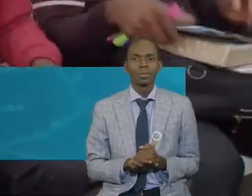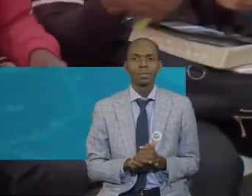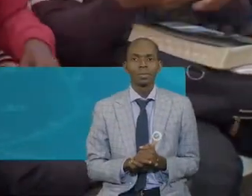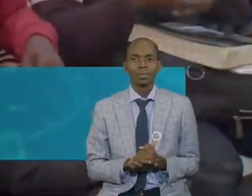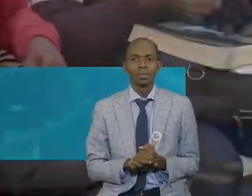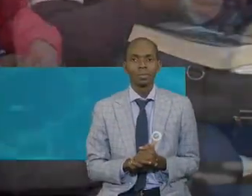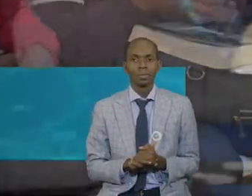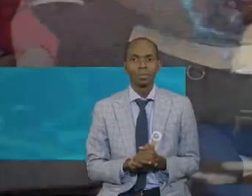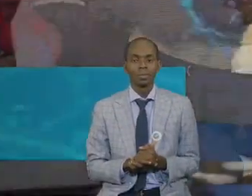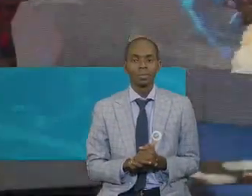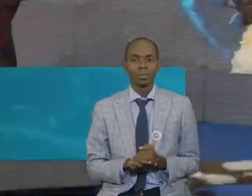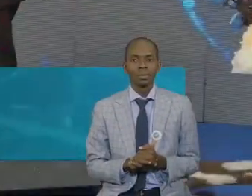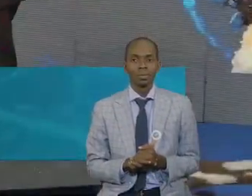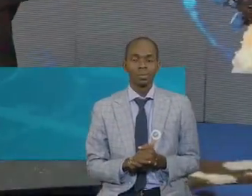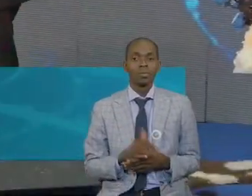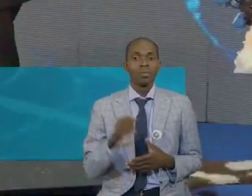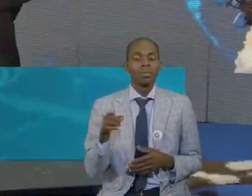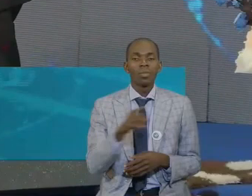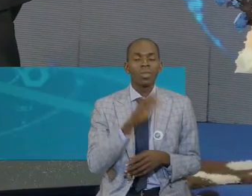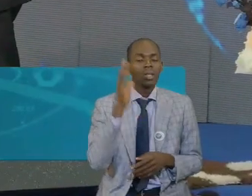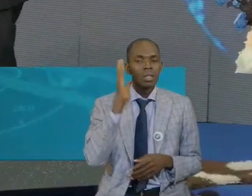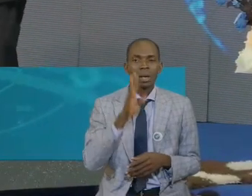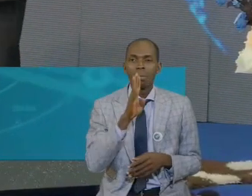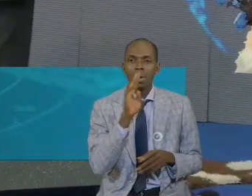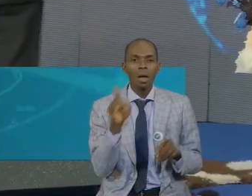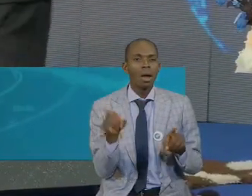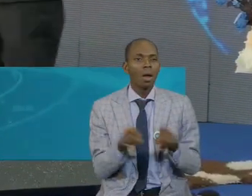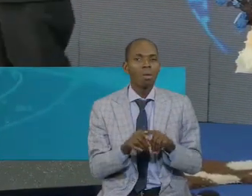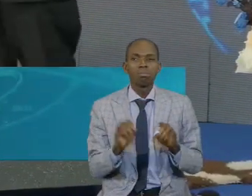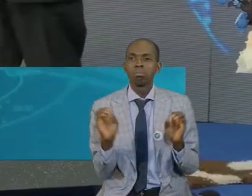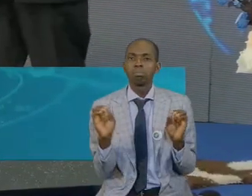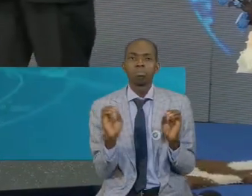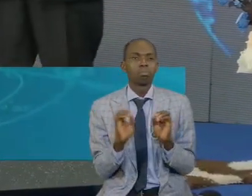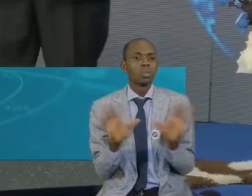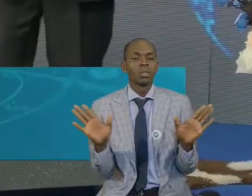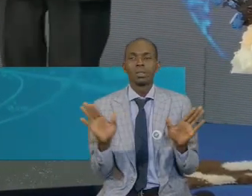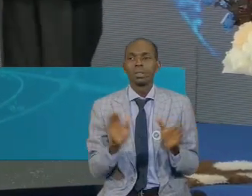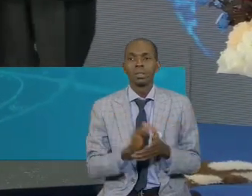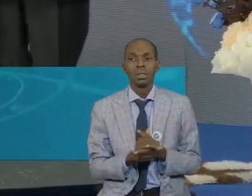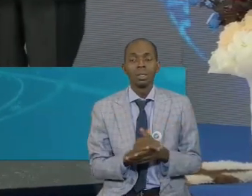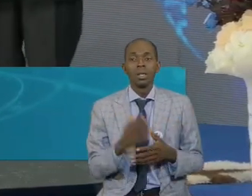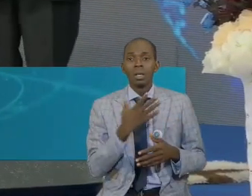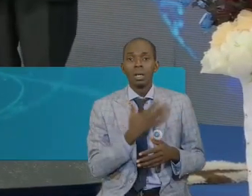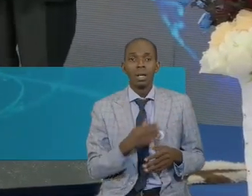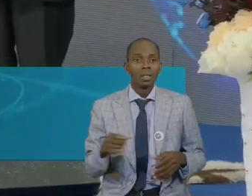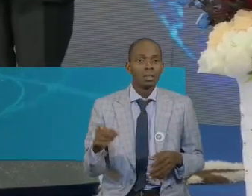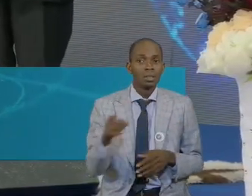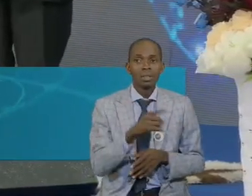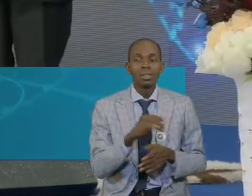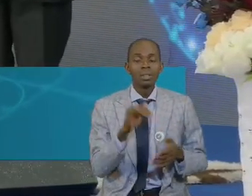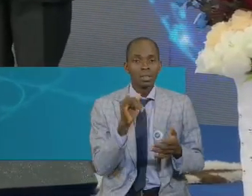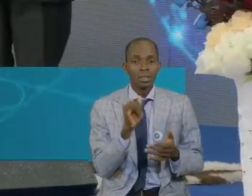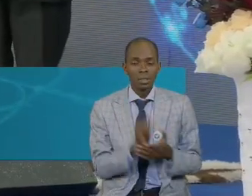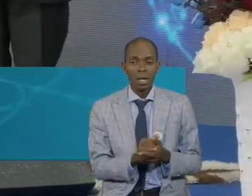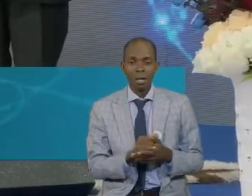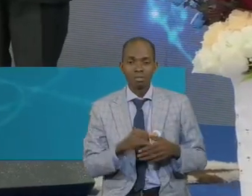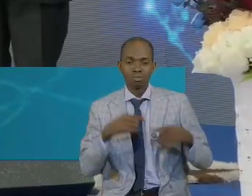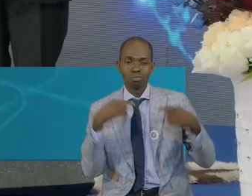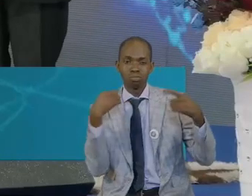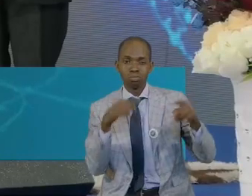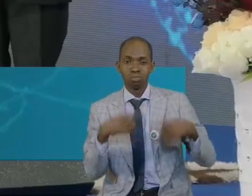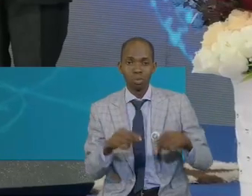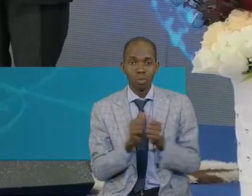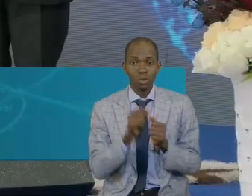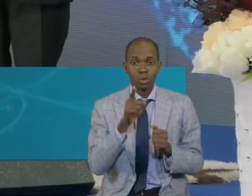They shall be as nothing. And they that strive with thee shall